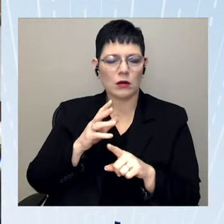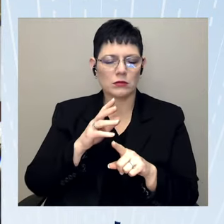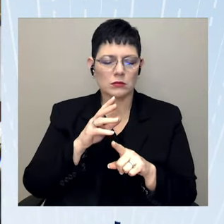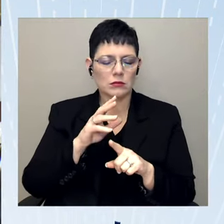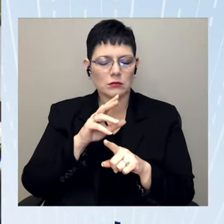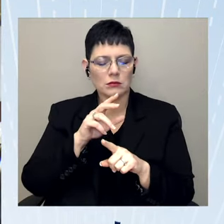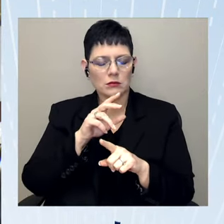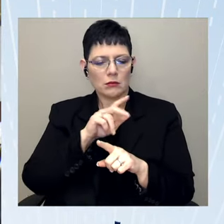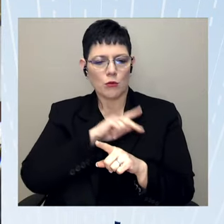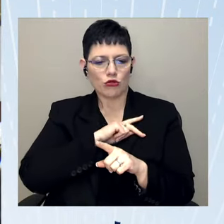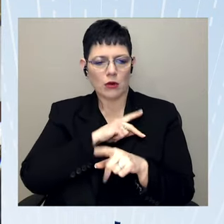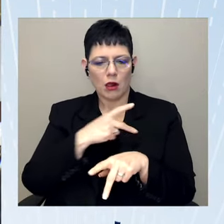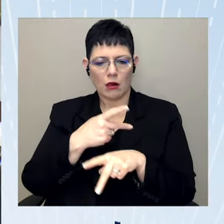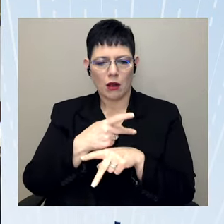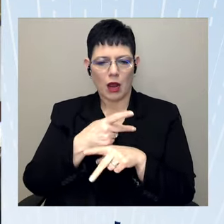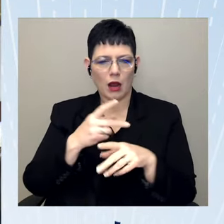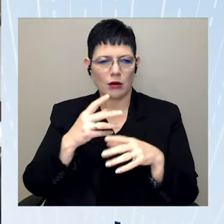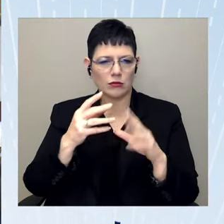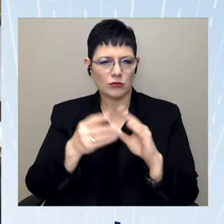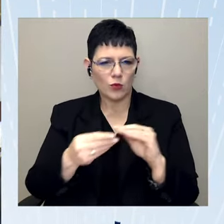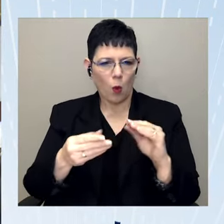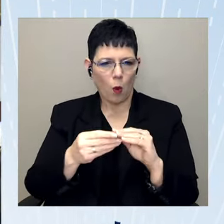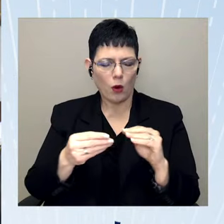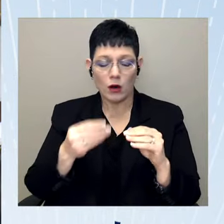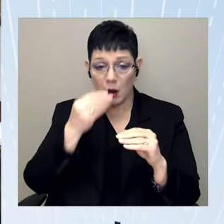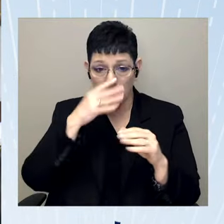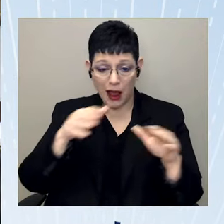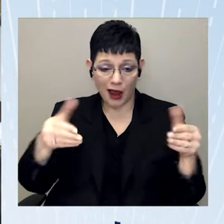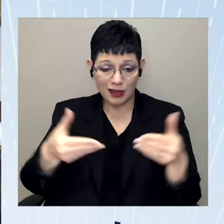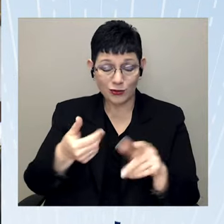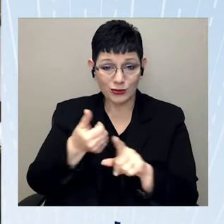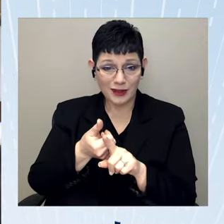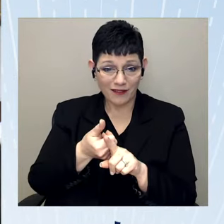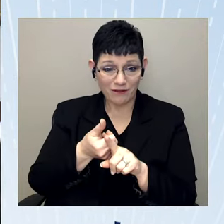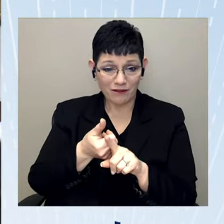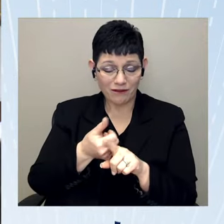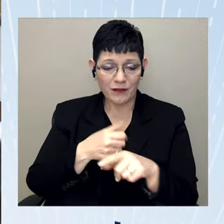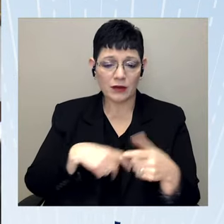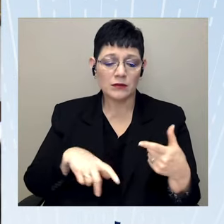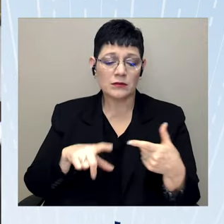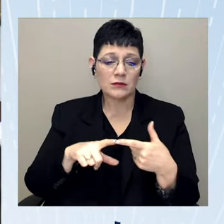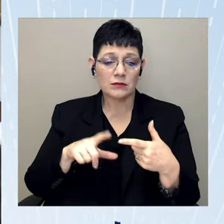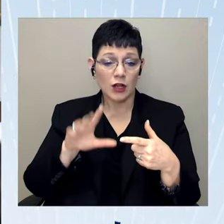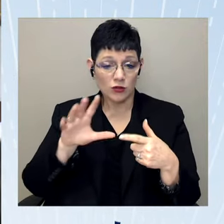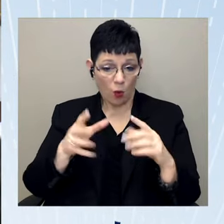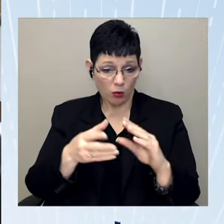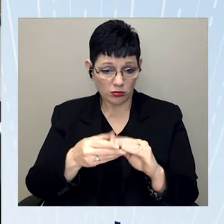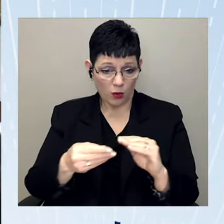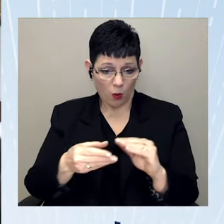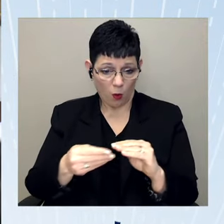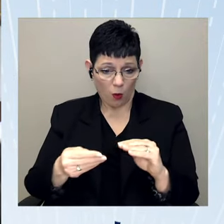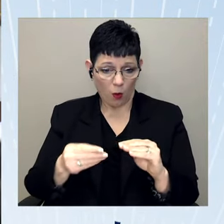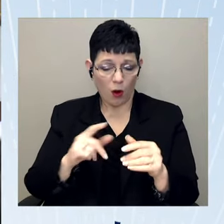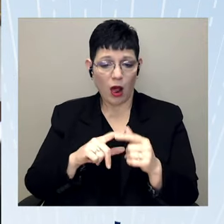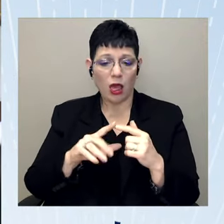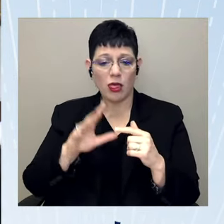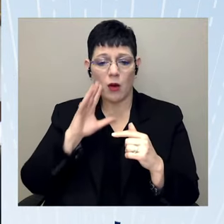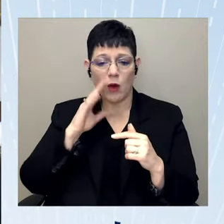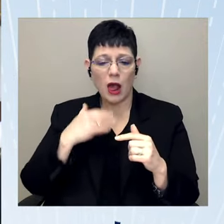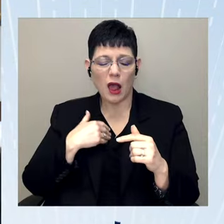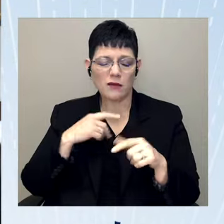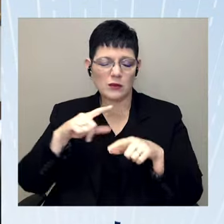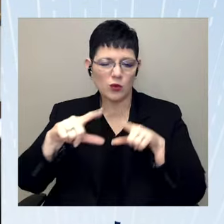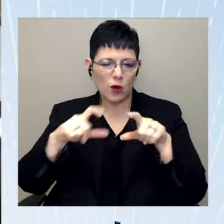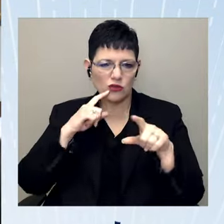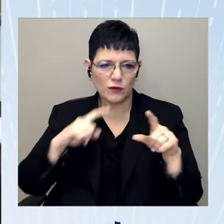wouldn't mind introducing yourself, sharing your story, and then we're going to turn back to some additional questions. But I'm just going to go